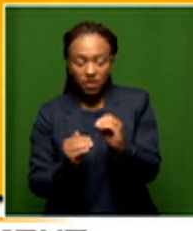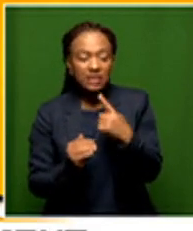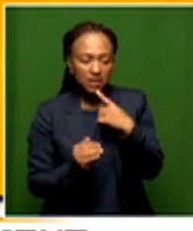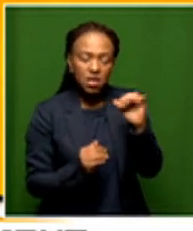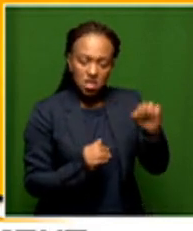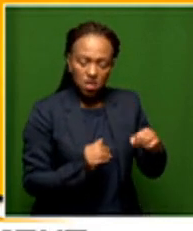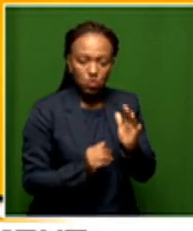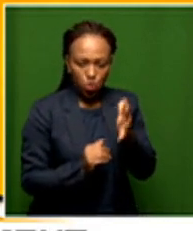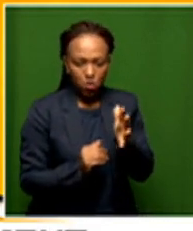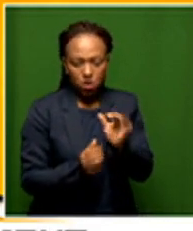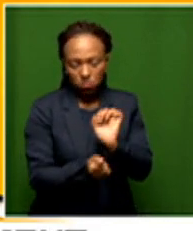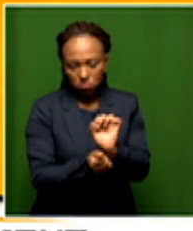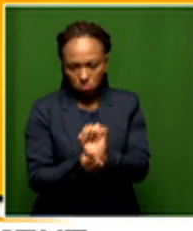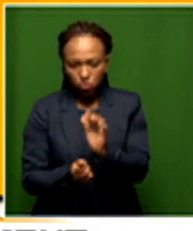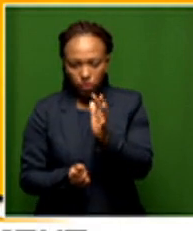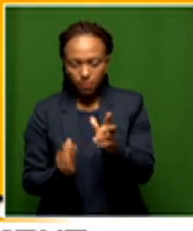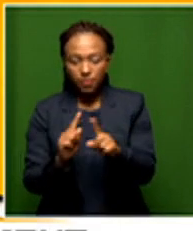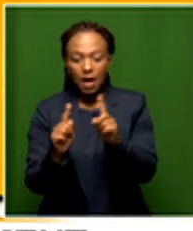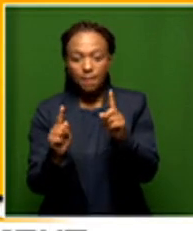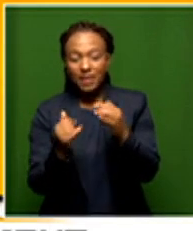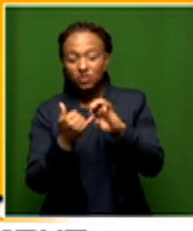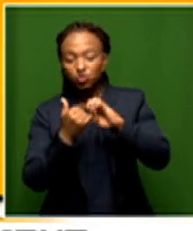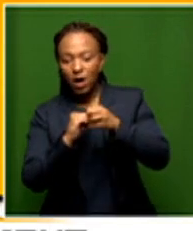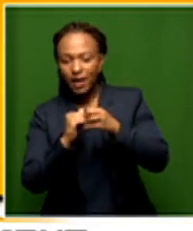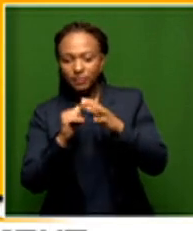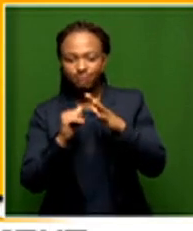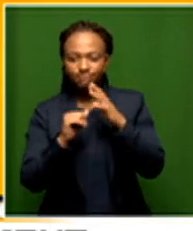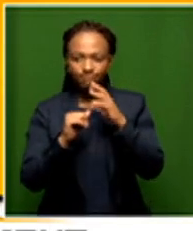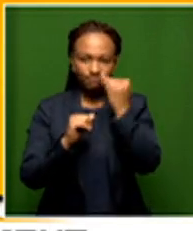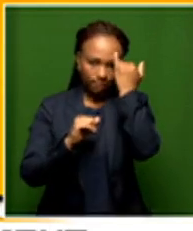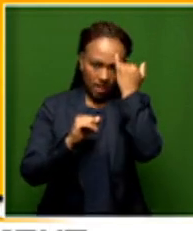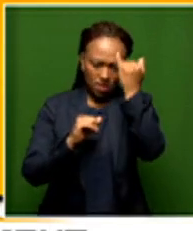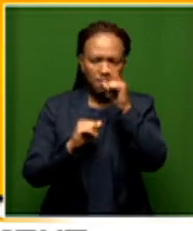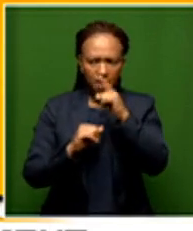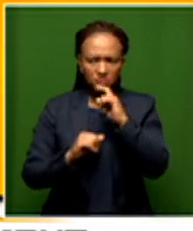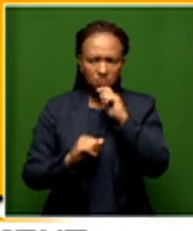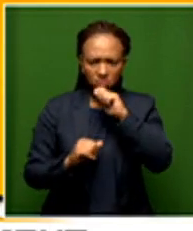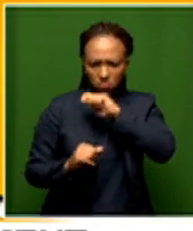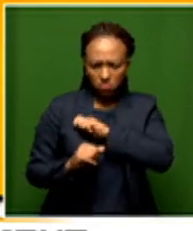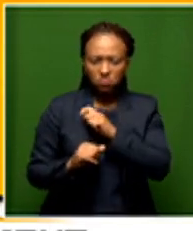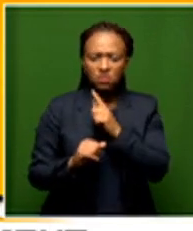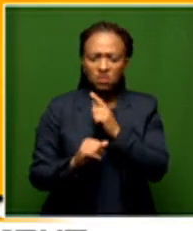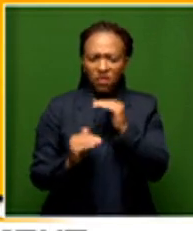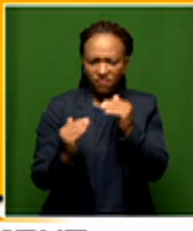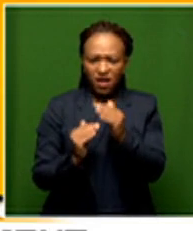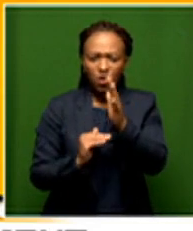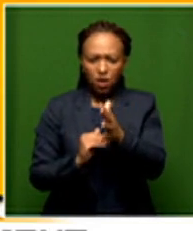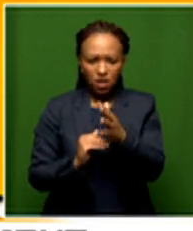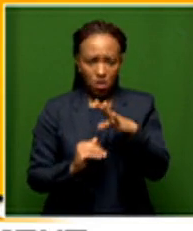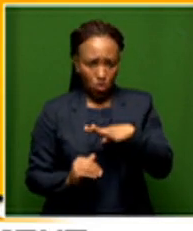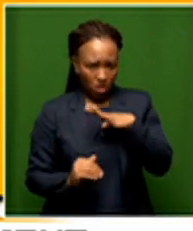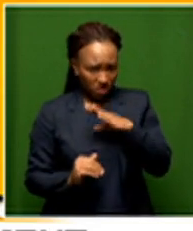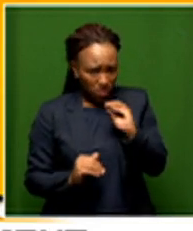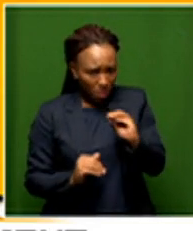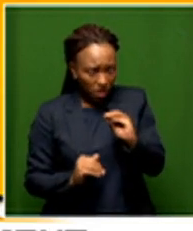we will. Obviously still trying to create the idea that we must have confidence that justice will be brought to book. How confident are